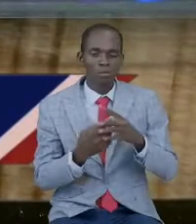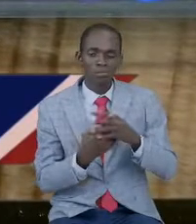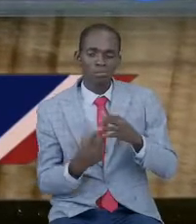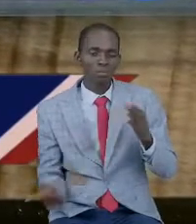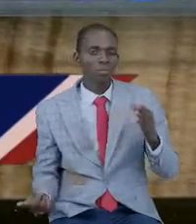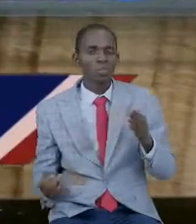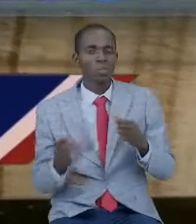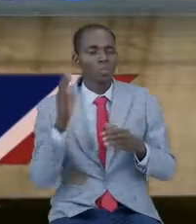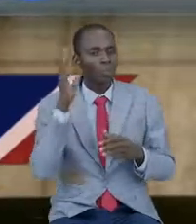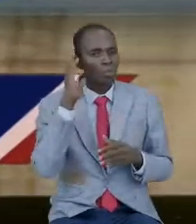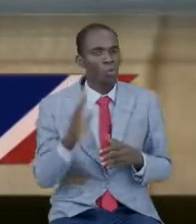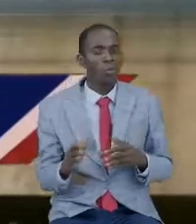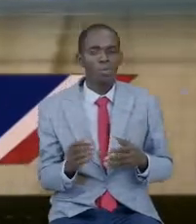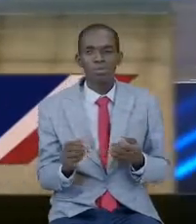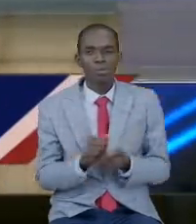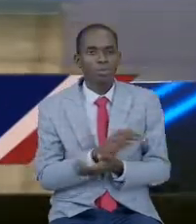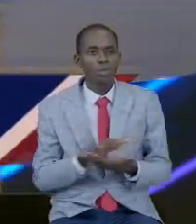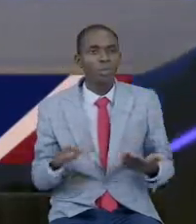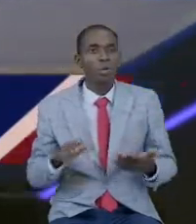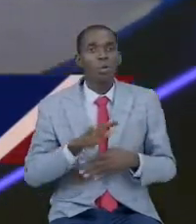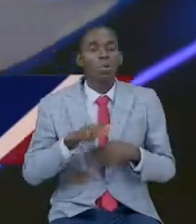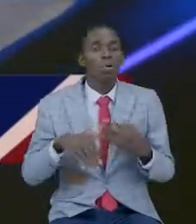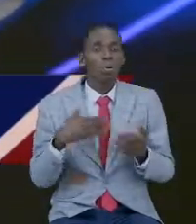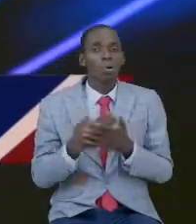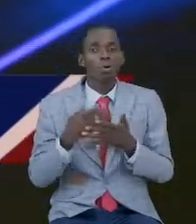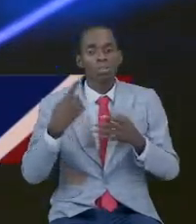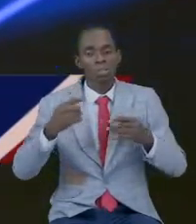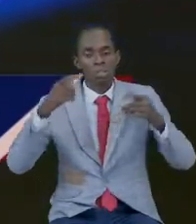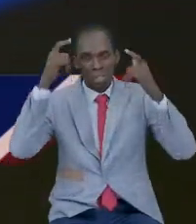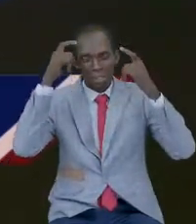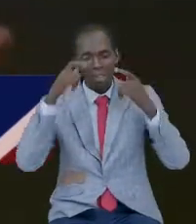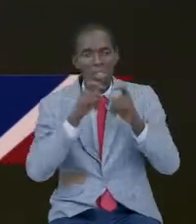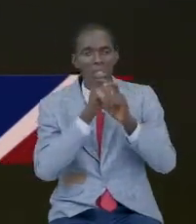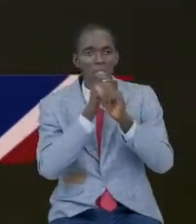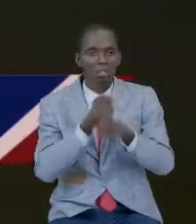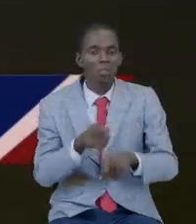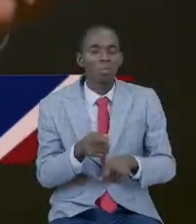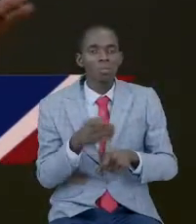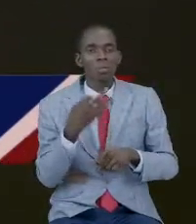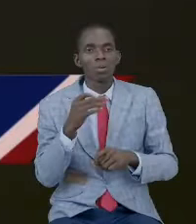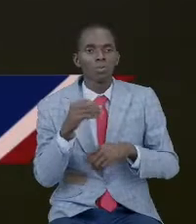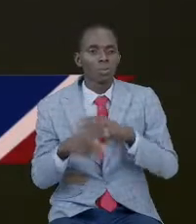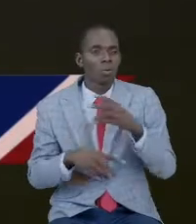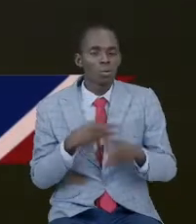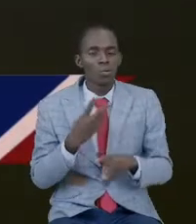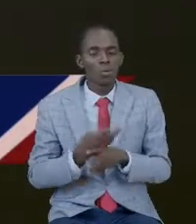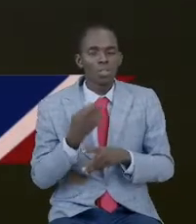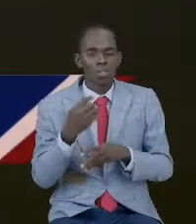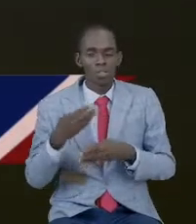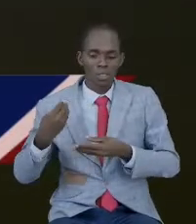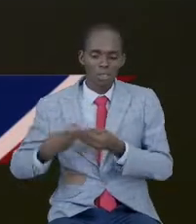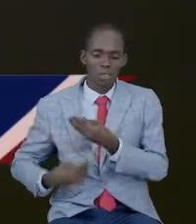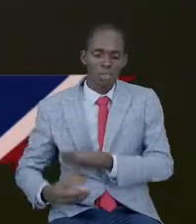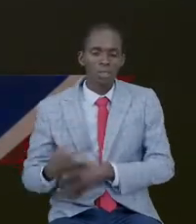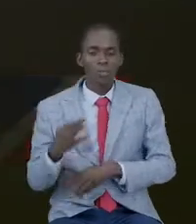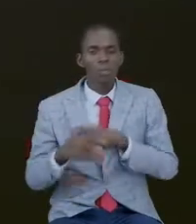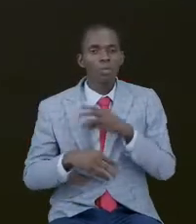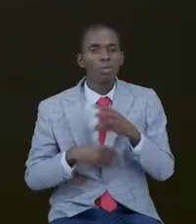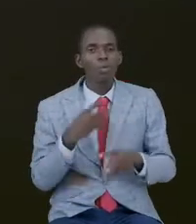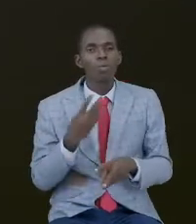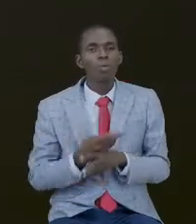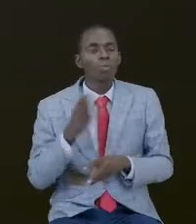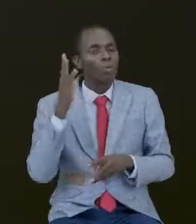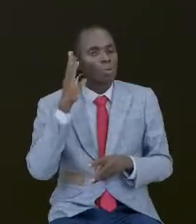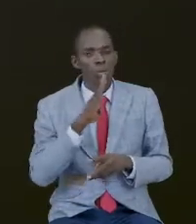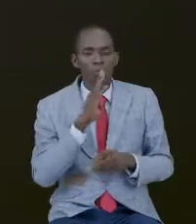the price of the world, the crown of the world, the rewards of the world, the inheritance of the world, they fade